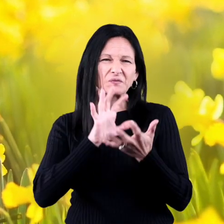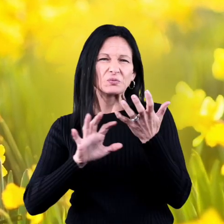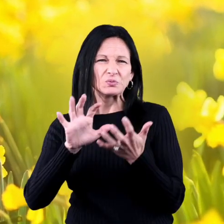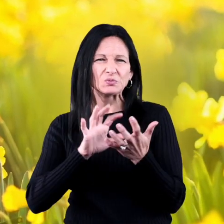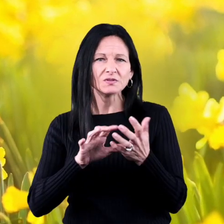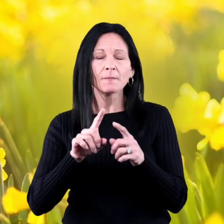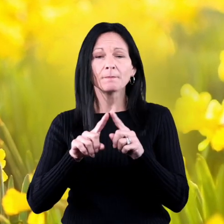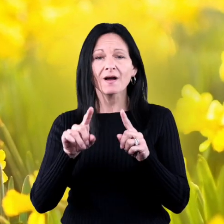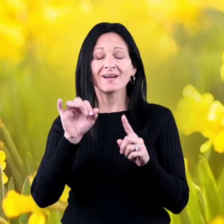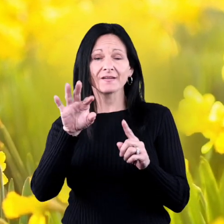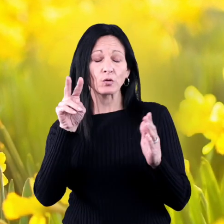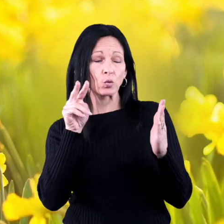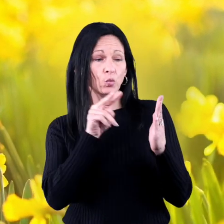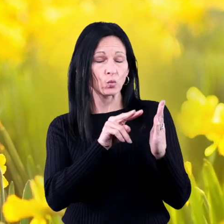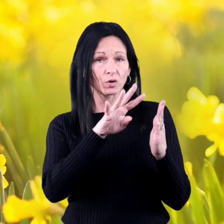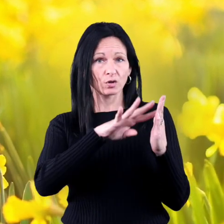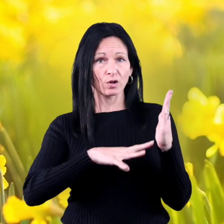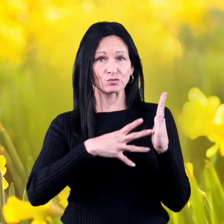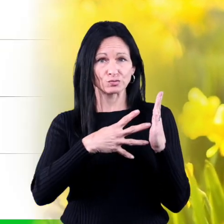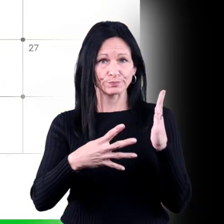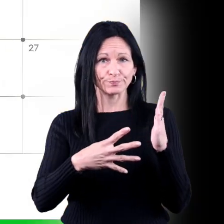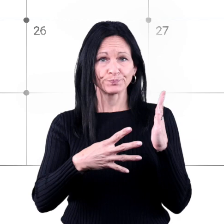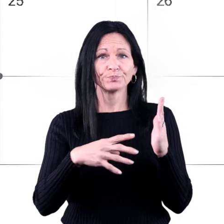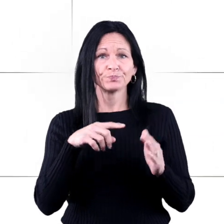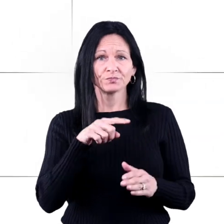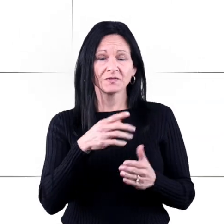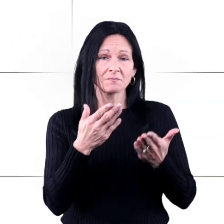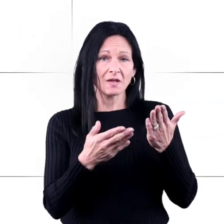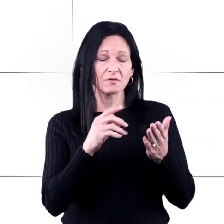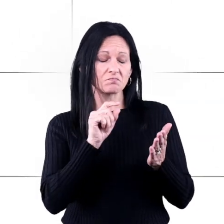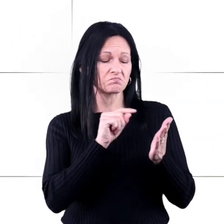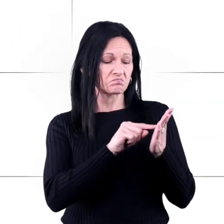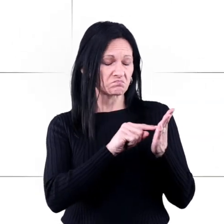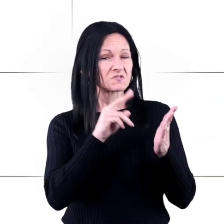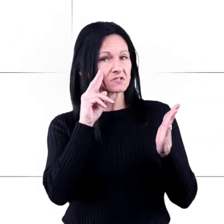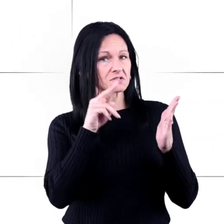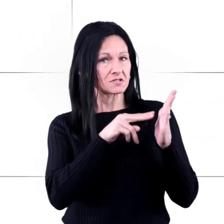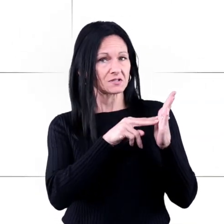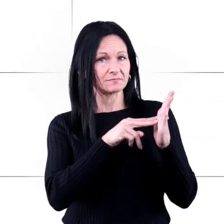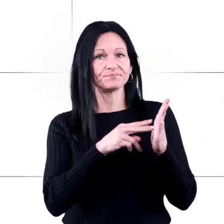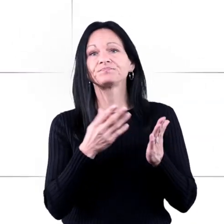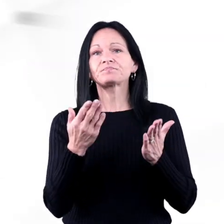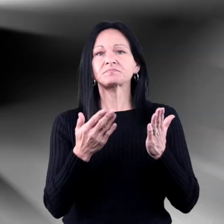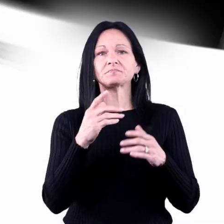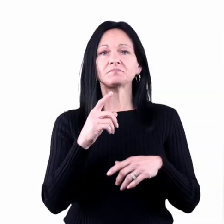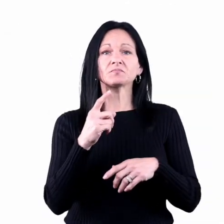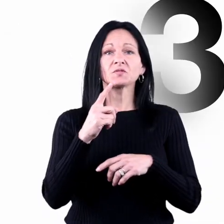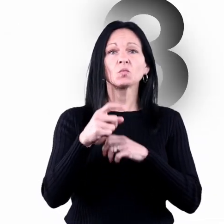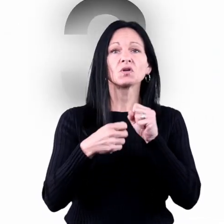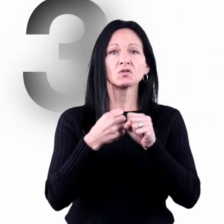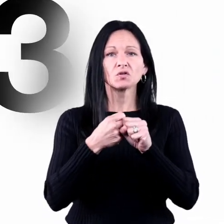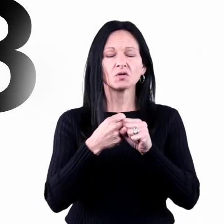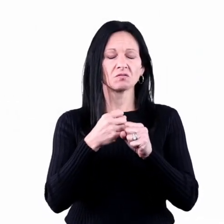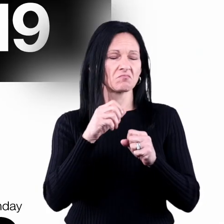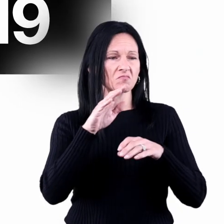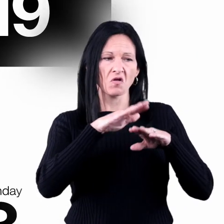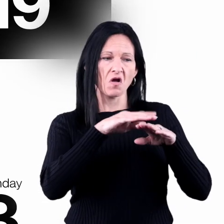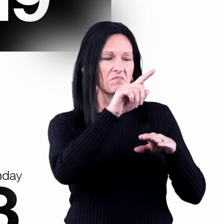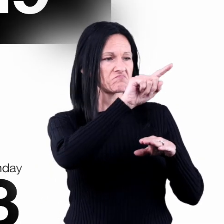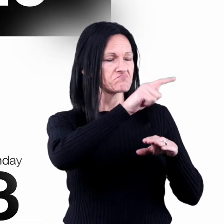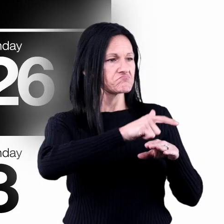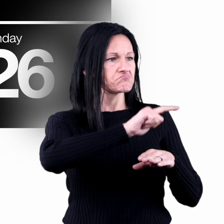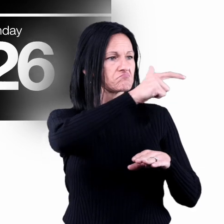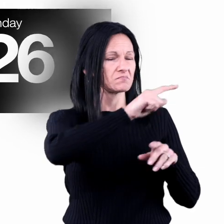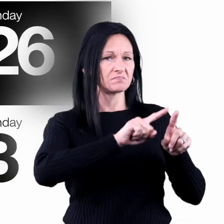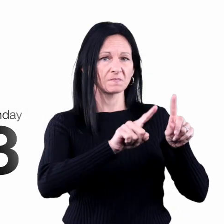kind of confusing, but if you just look at the calendar, it should be marked right there. And from year to year, it can